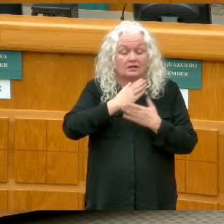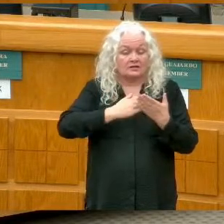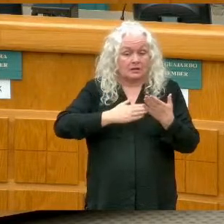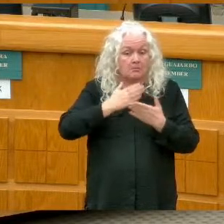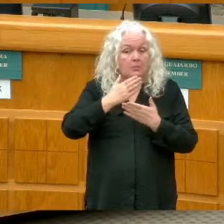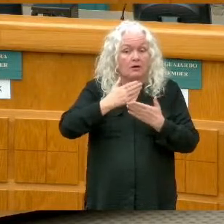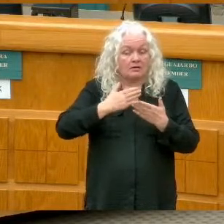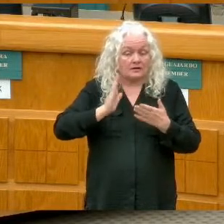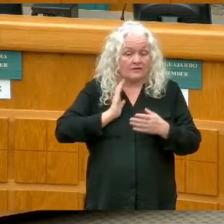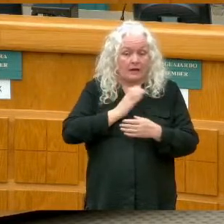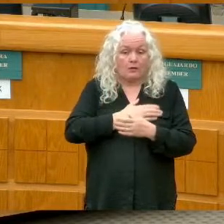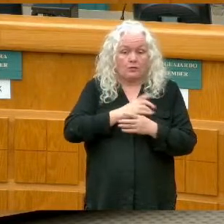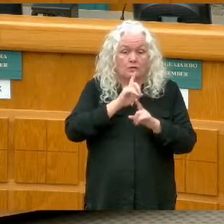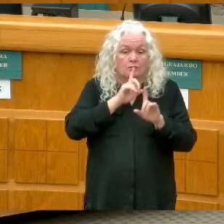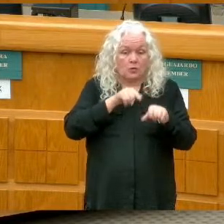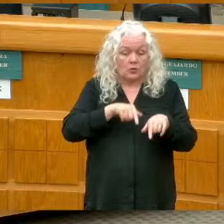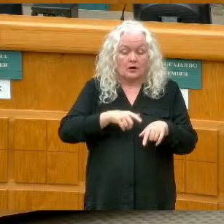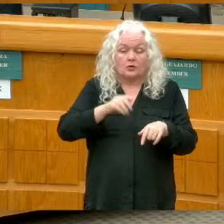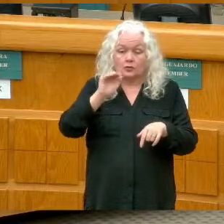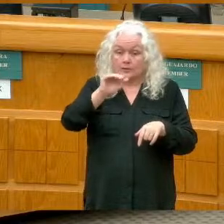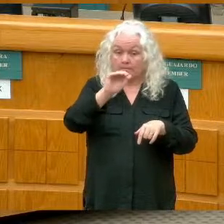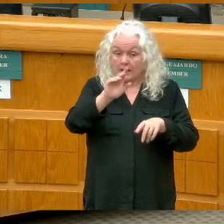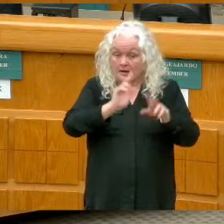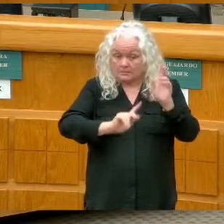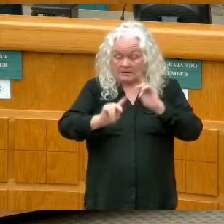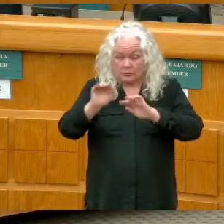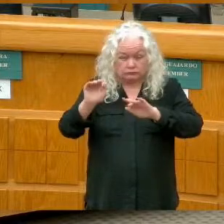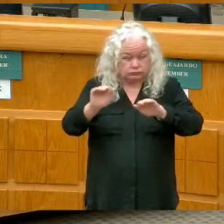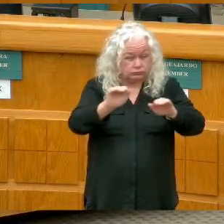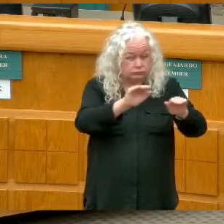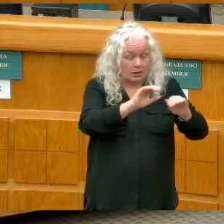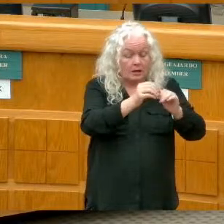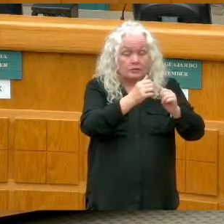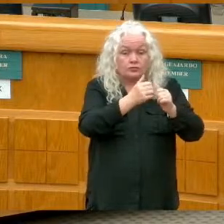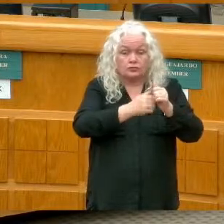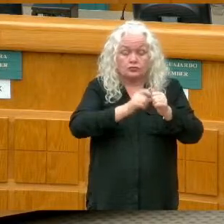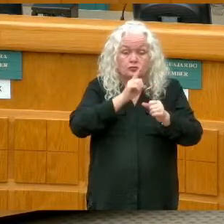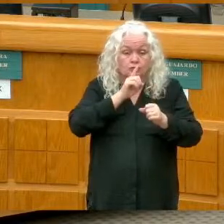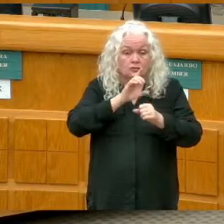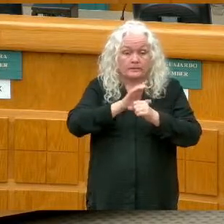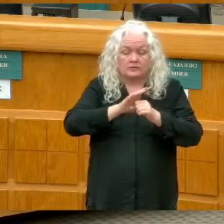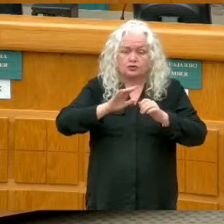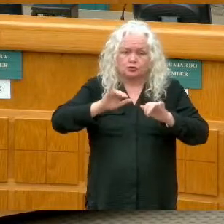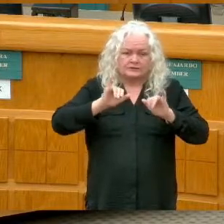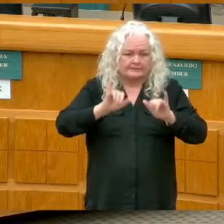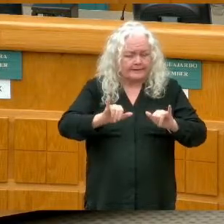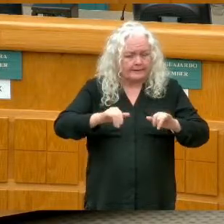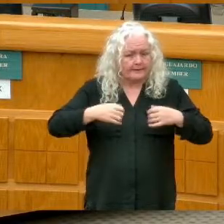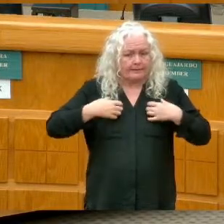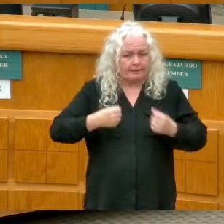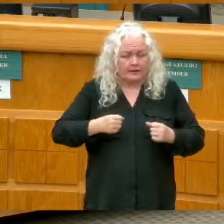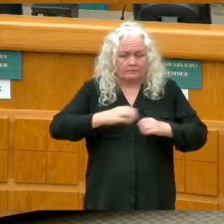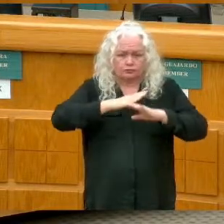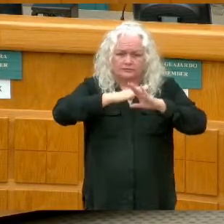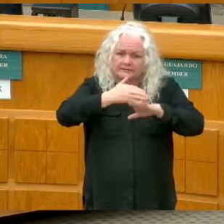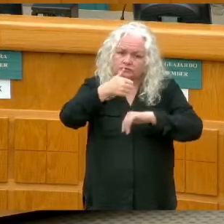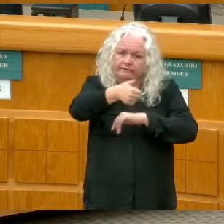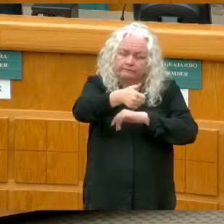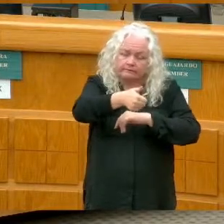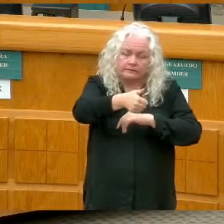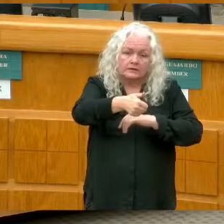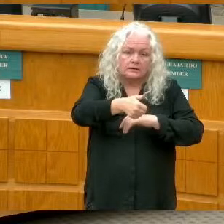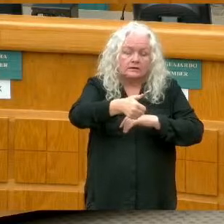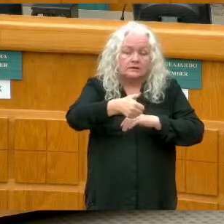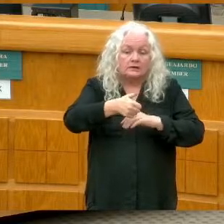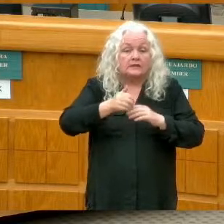report. We just want to remind folks to continue their commitment to staying healthy, protecting themselves, and